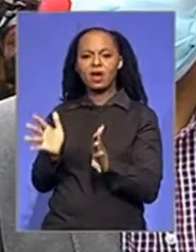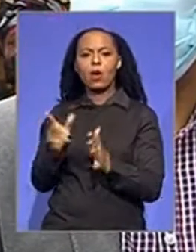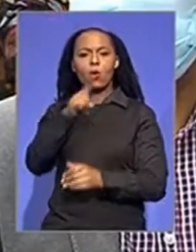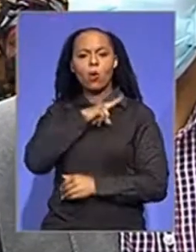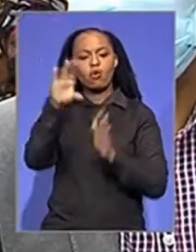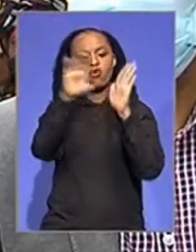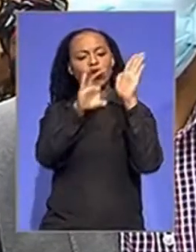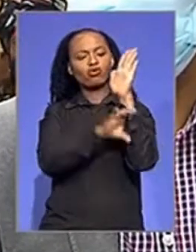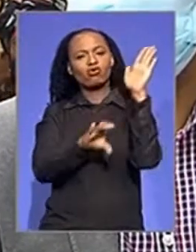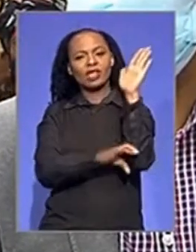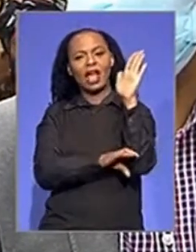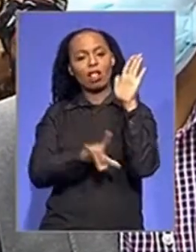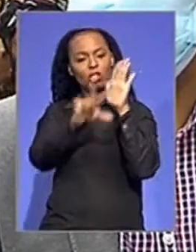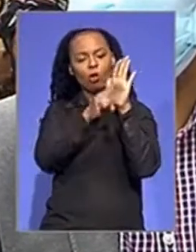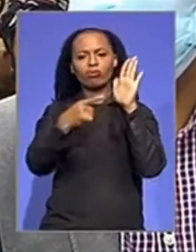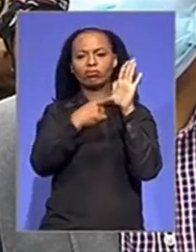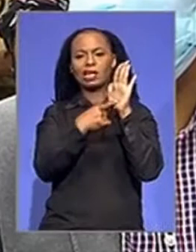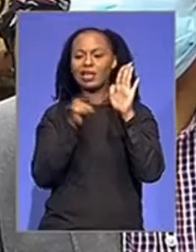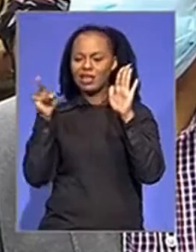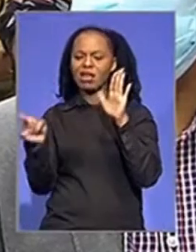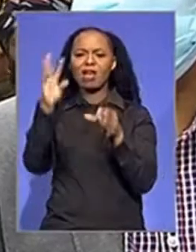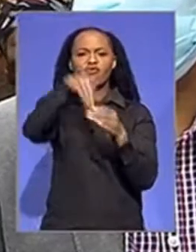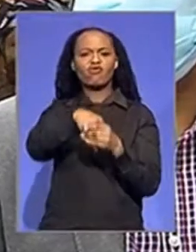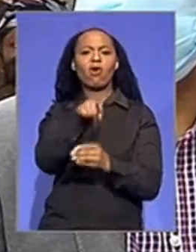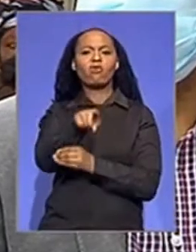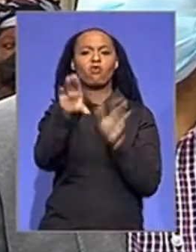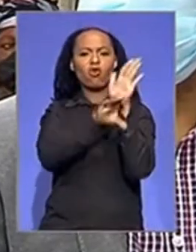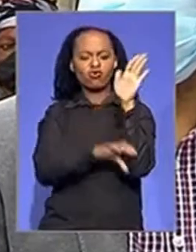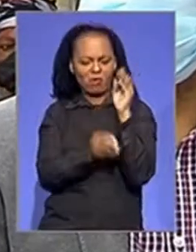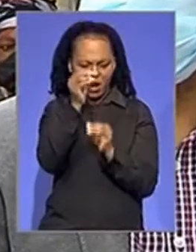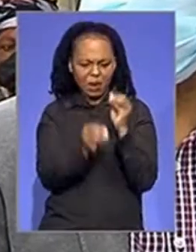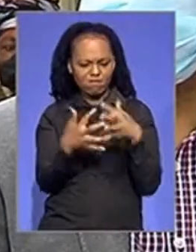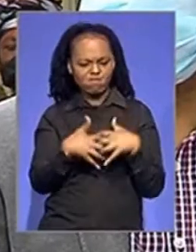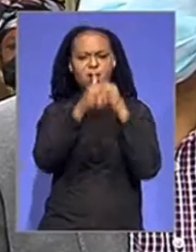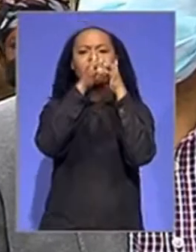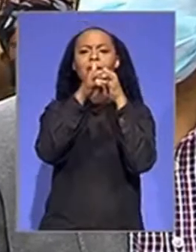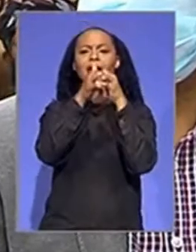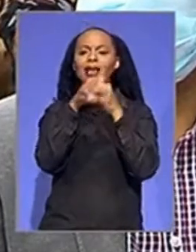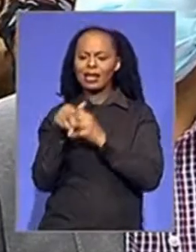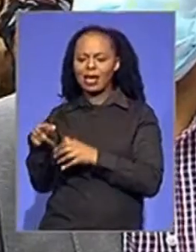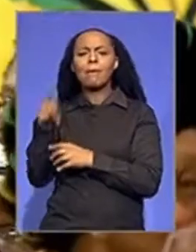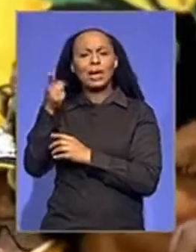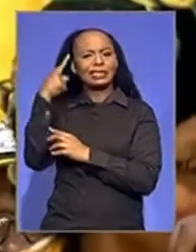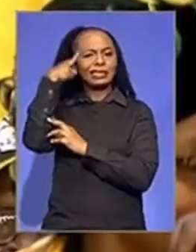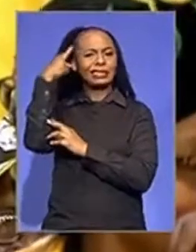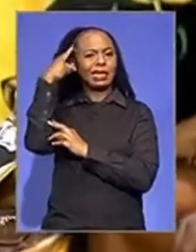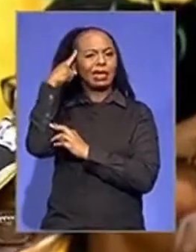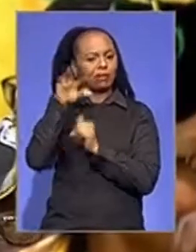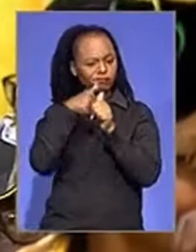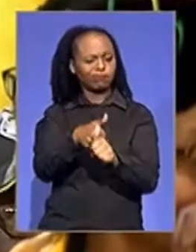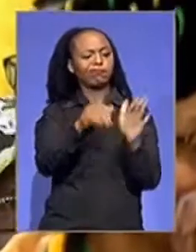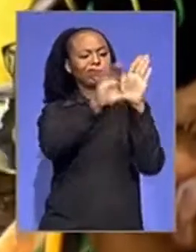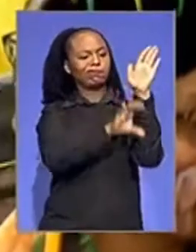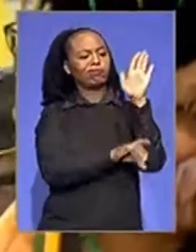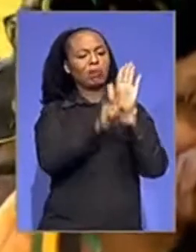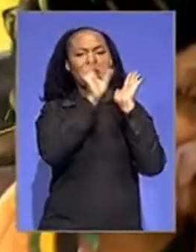structure that he contributed so much to needs to be given consideration. Leloko la komiti phetiši